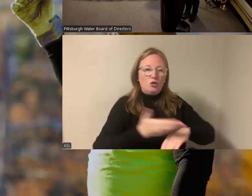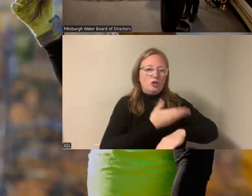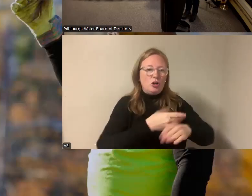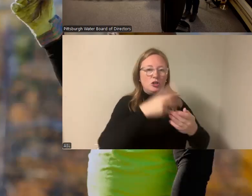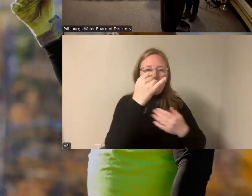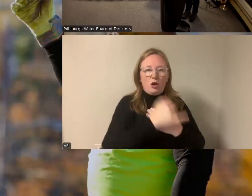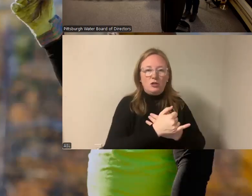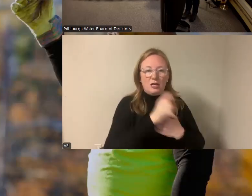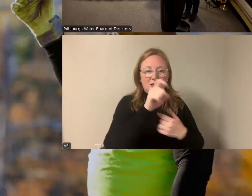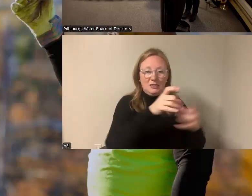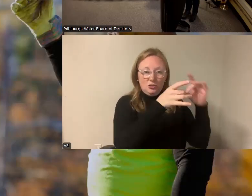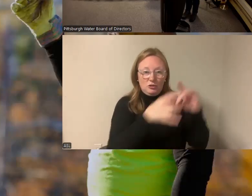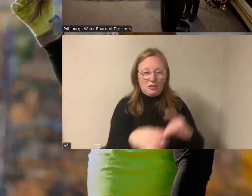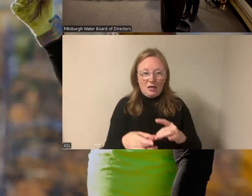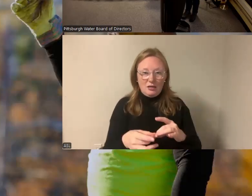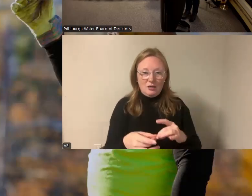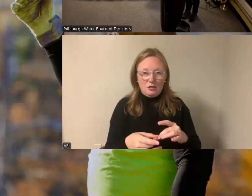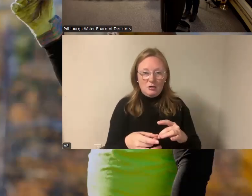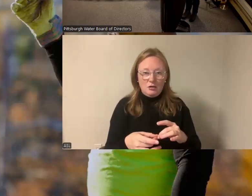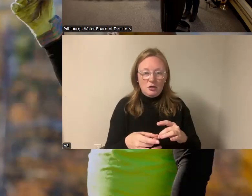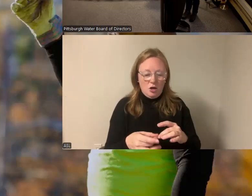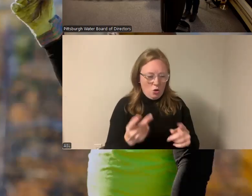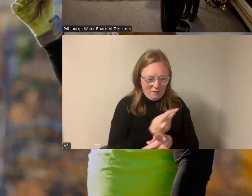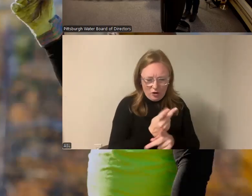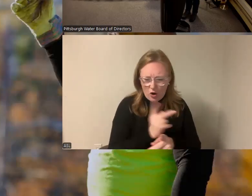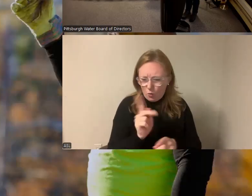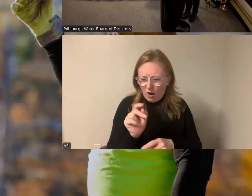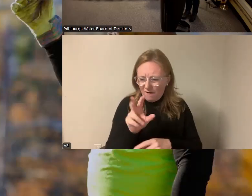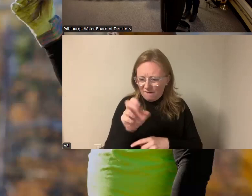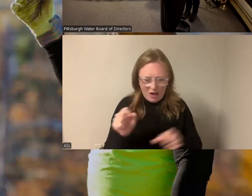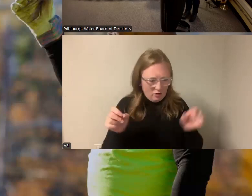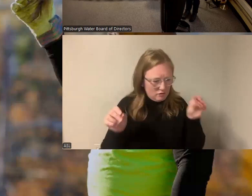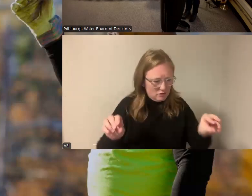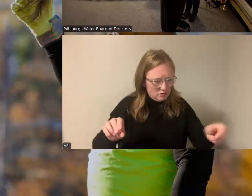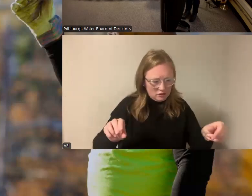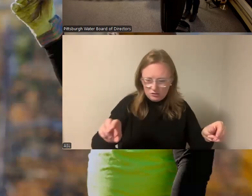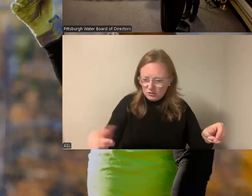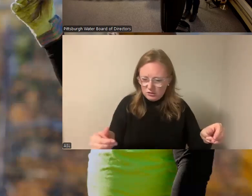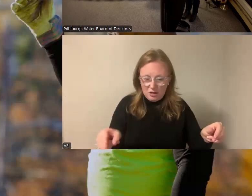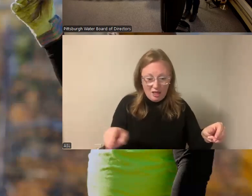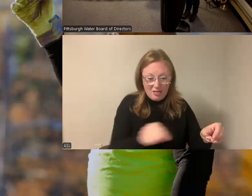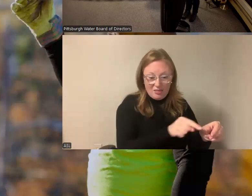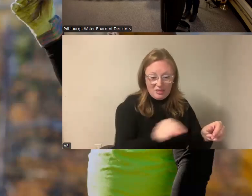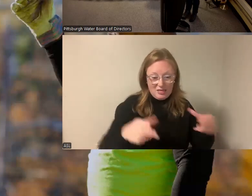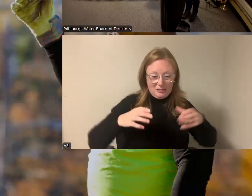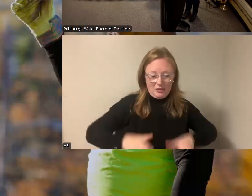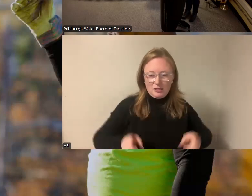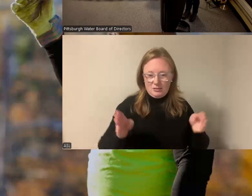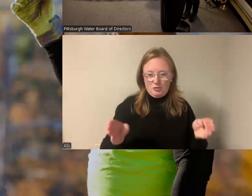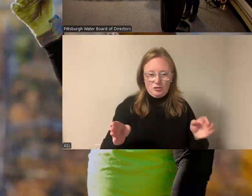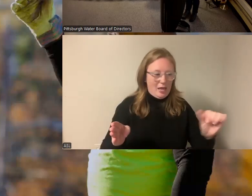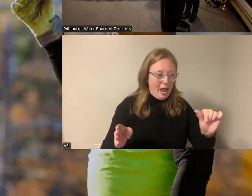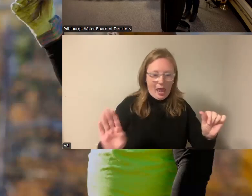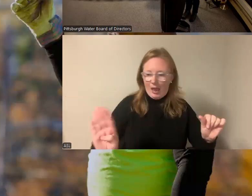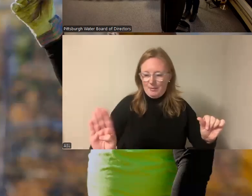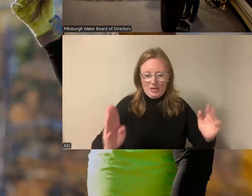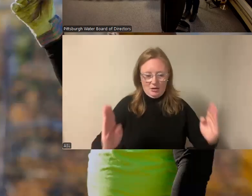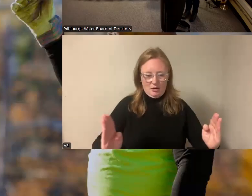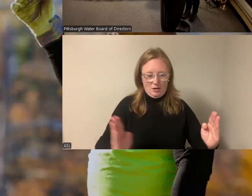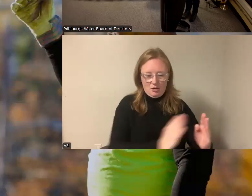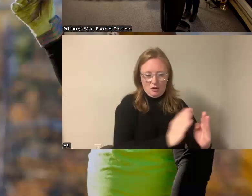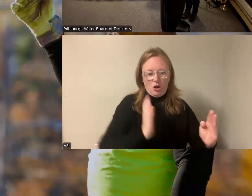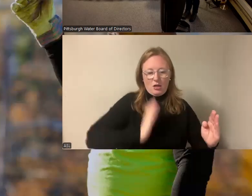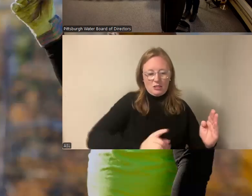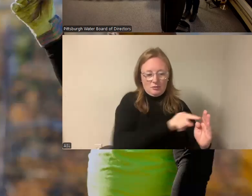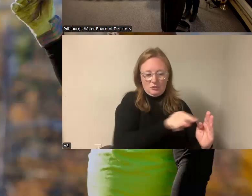that needs to tie in, we utilize where those valves are to understand, these are the customers that are between valves A and B. And so that's where